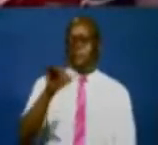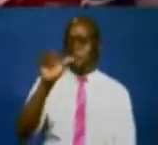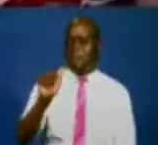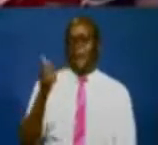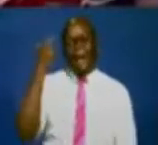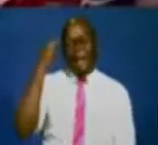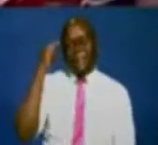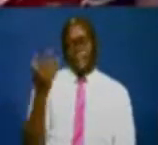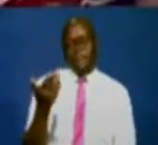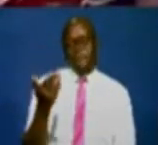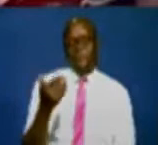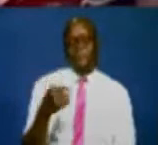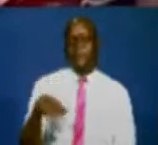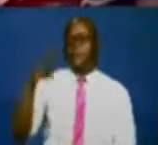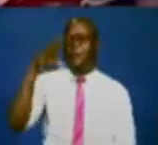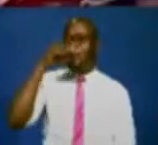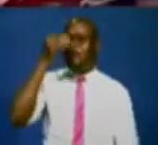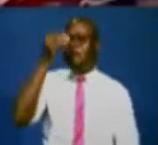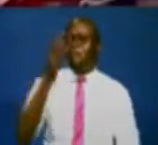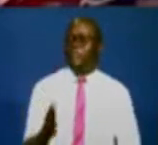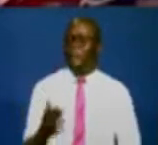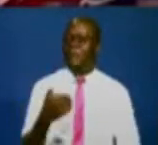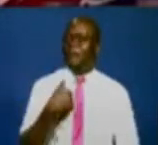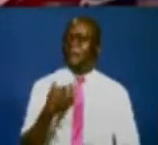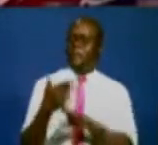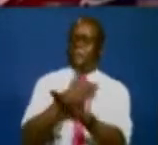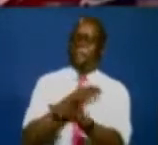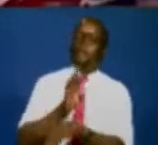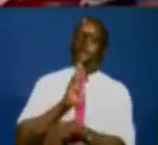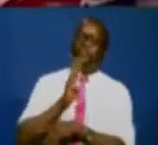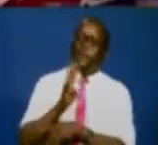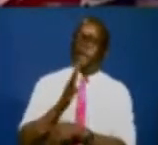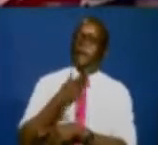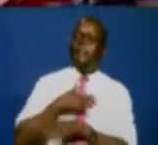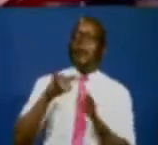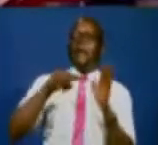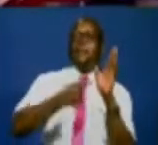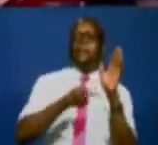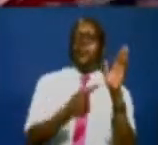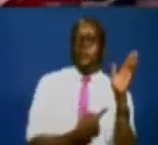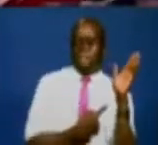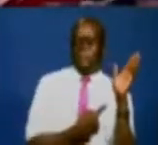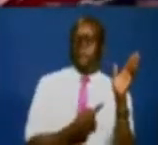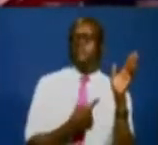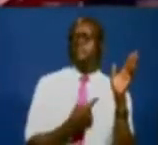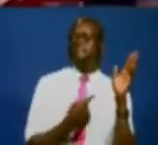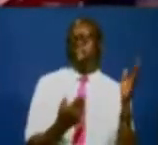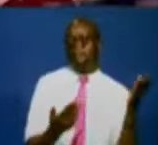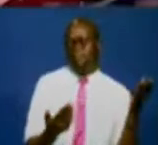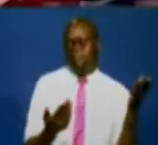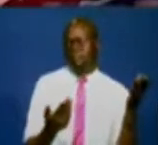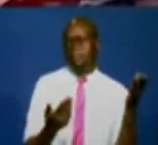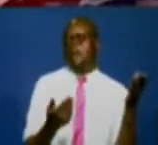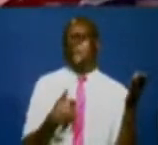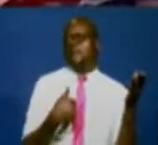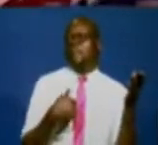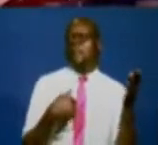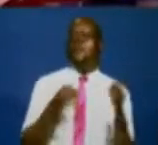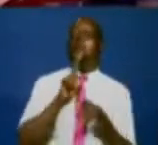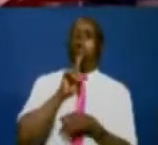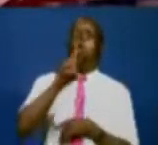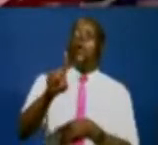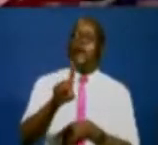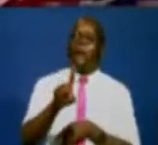Mr. Speaker, I was at the floor of the House executing my points, and I was reprimanded